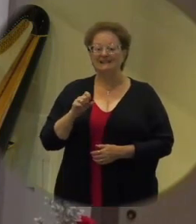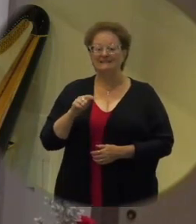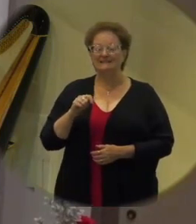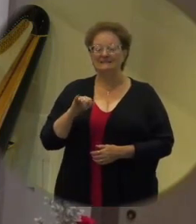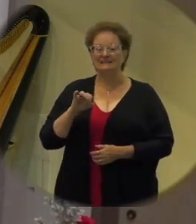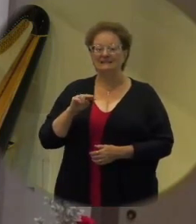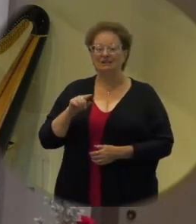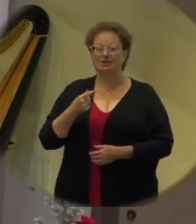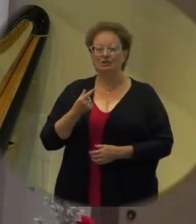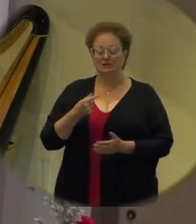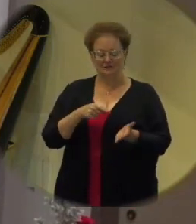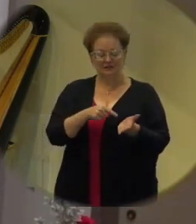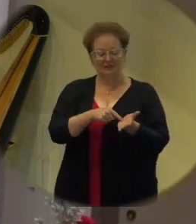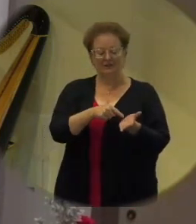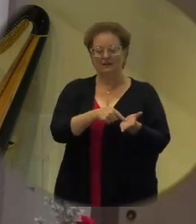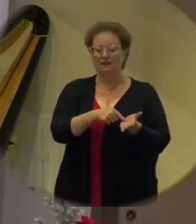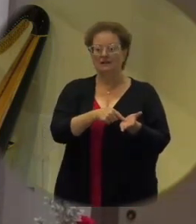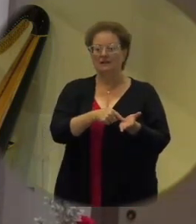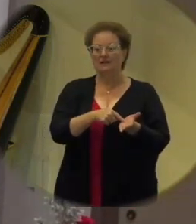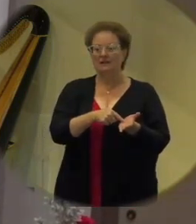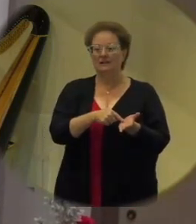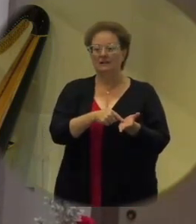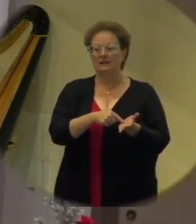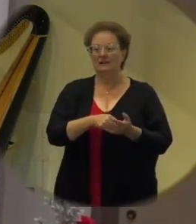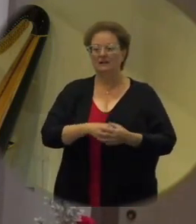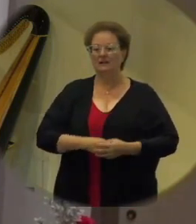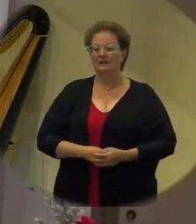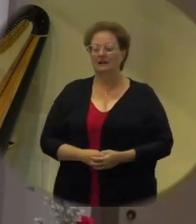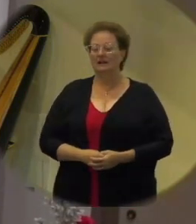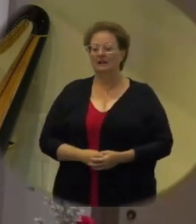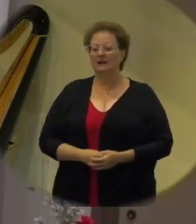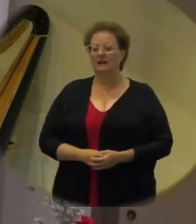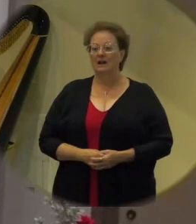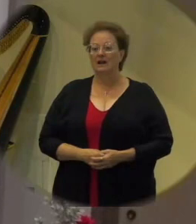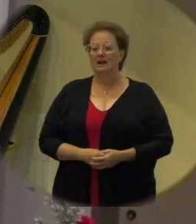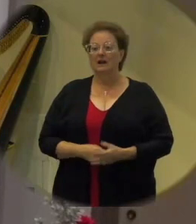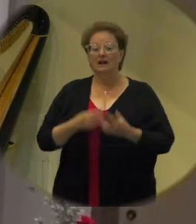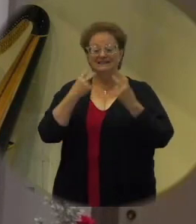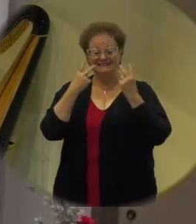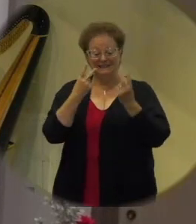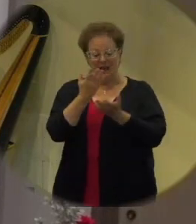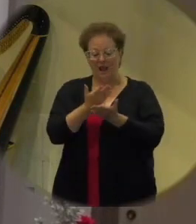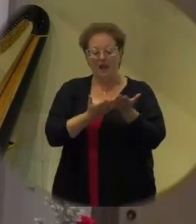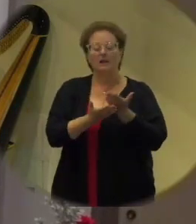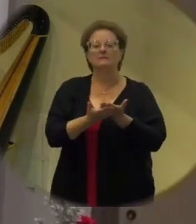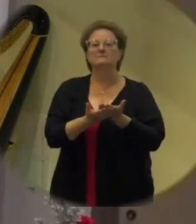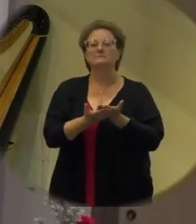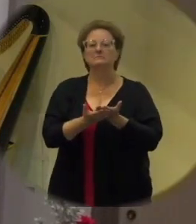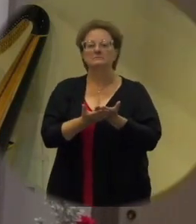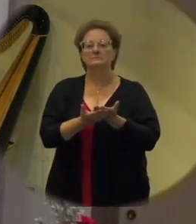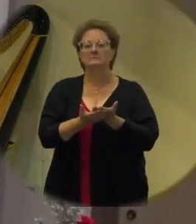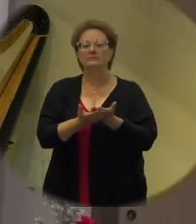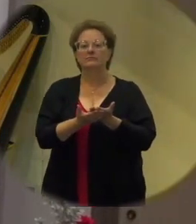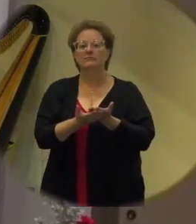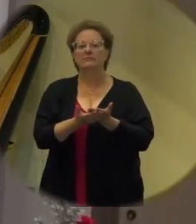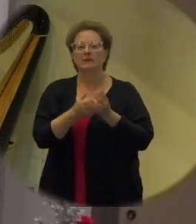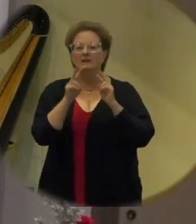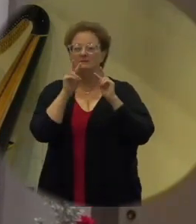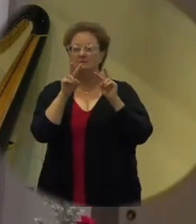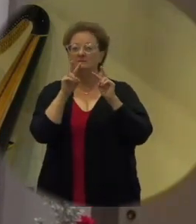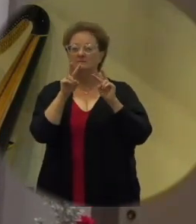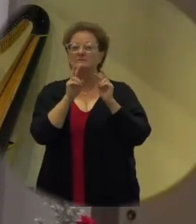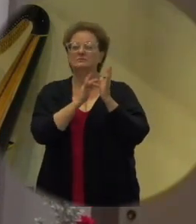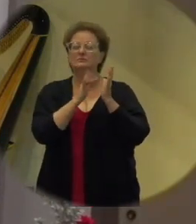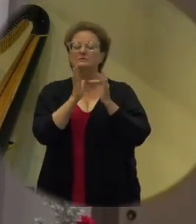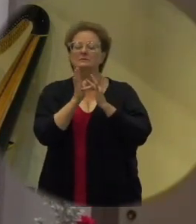here. And then they somehow ushered it out. Look at my hands when you're most